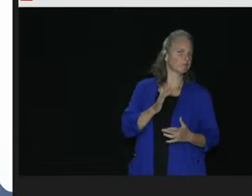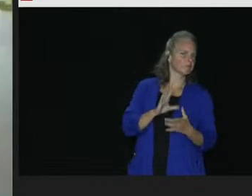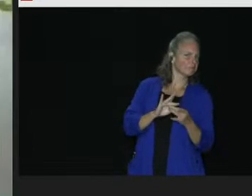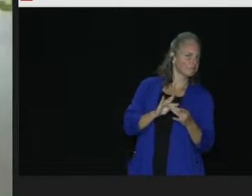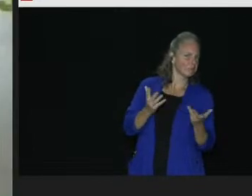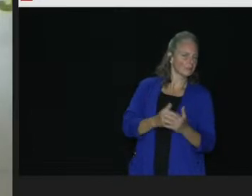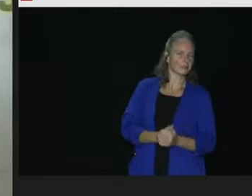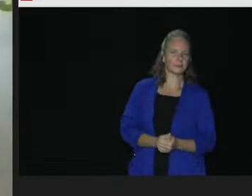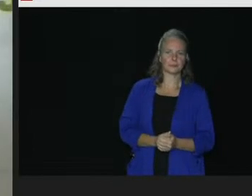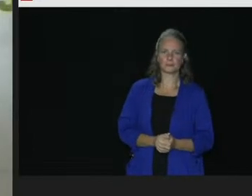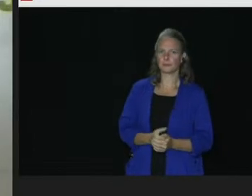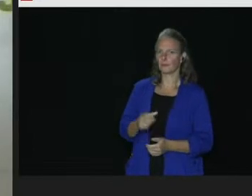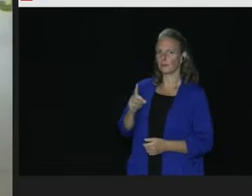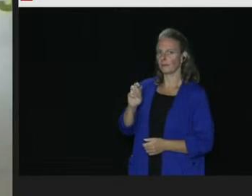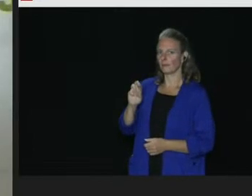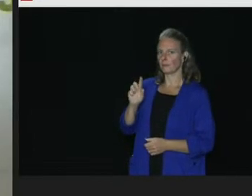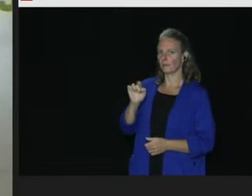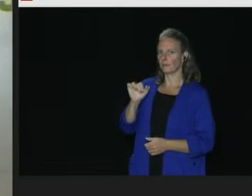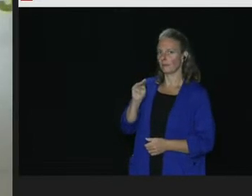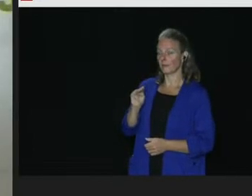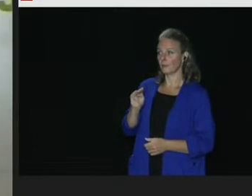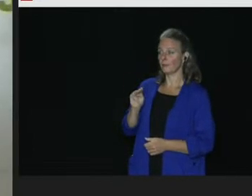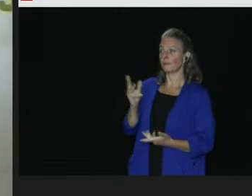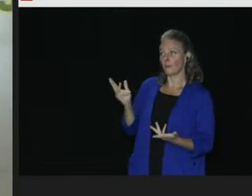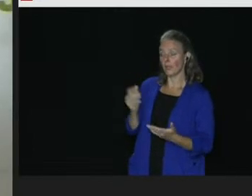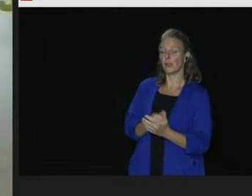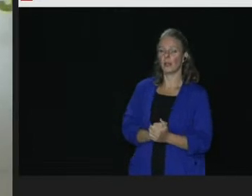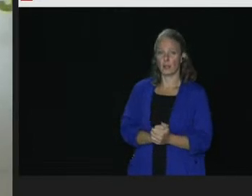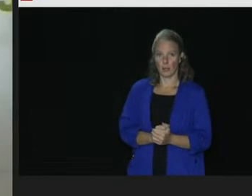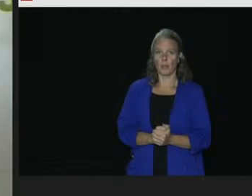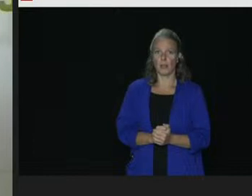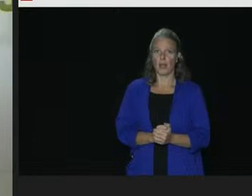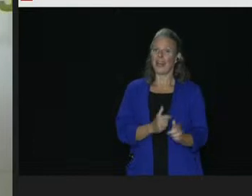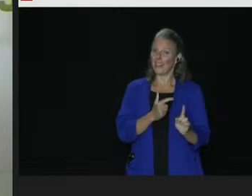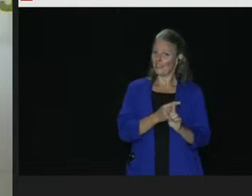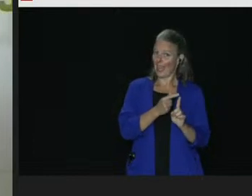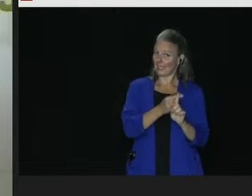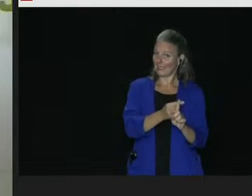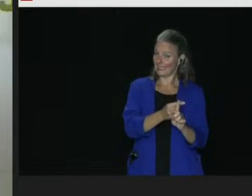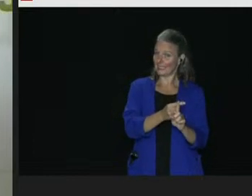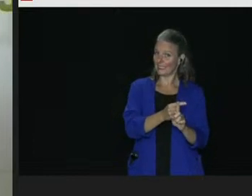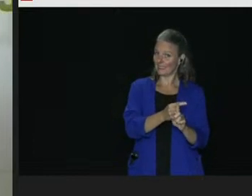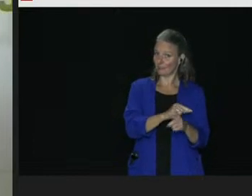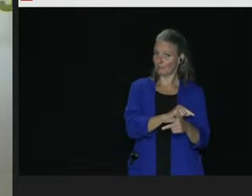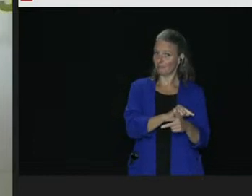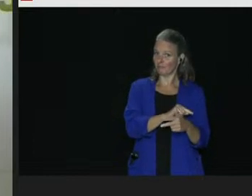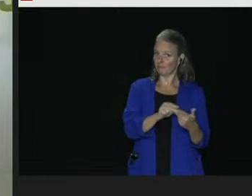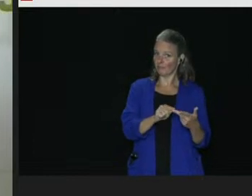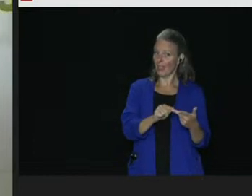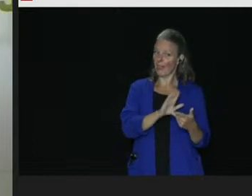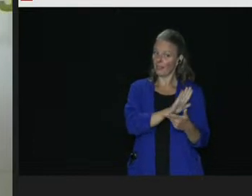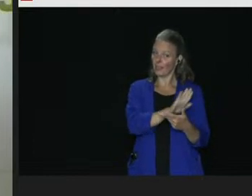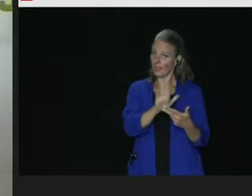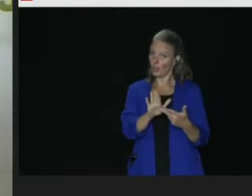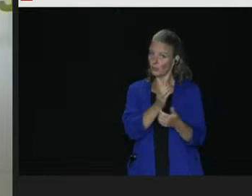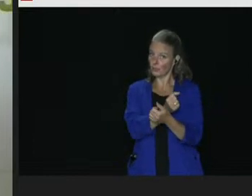So the safety of the vaccines are really very important,